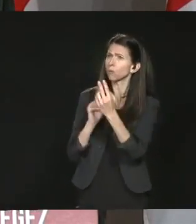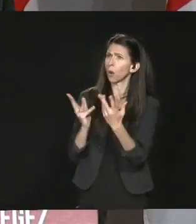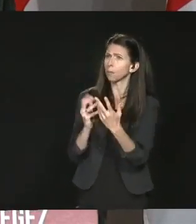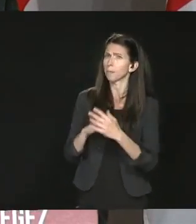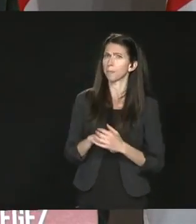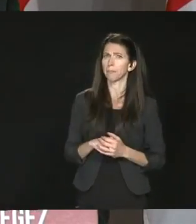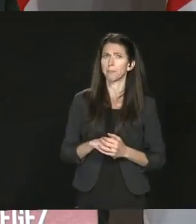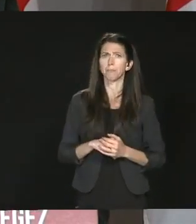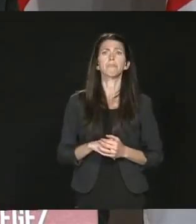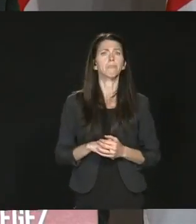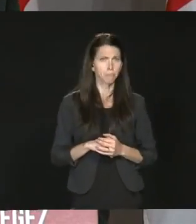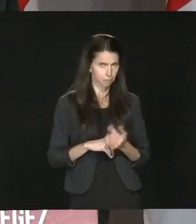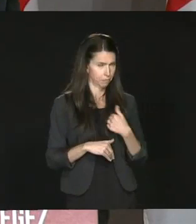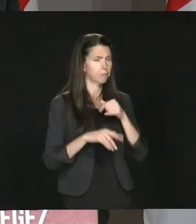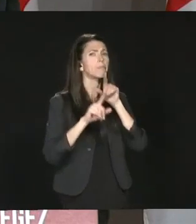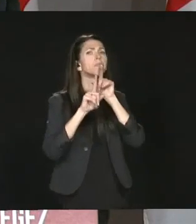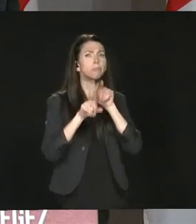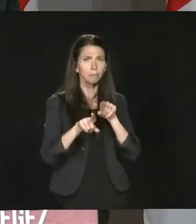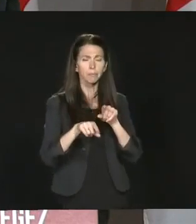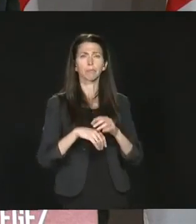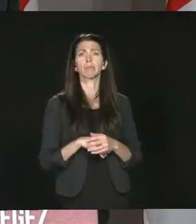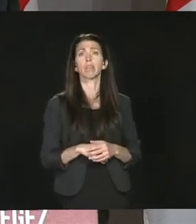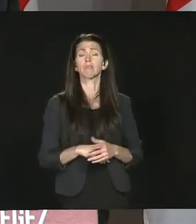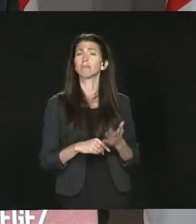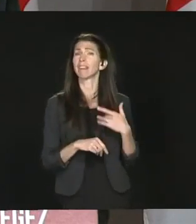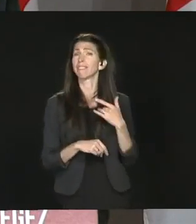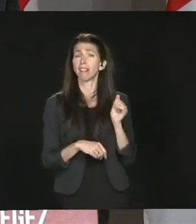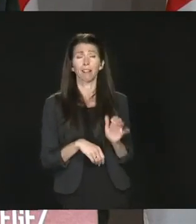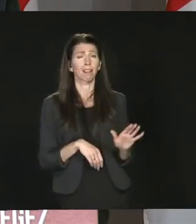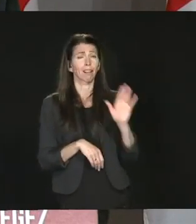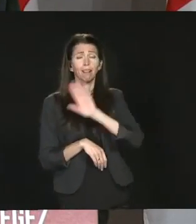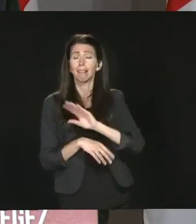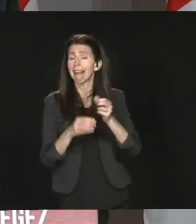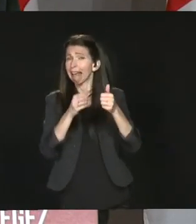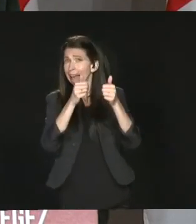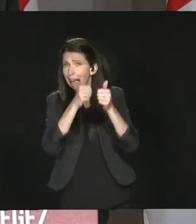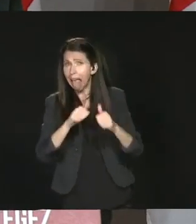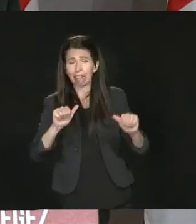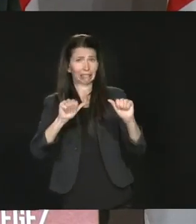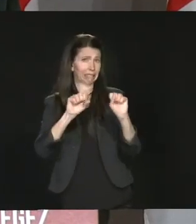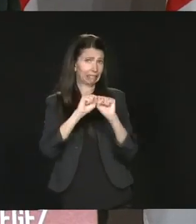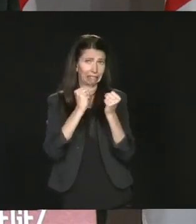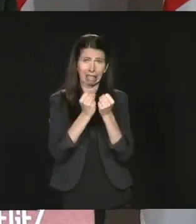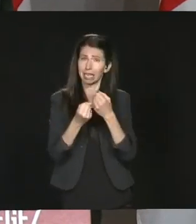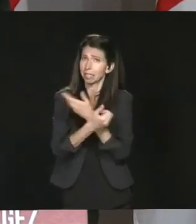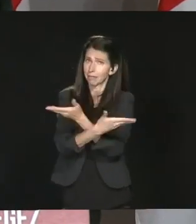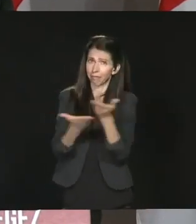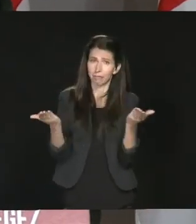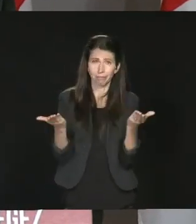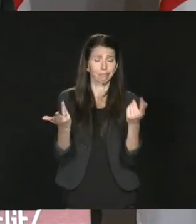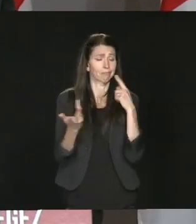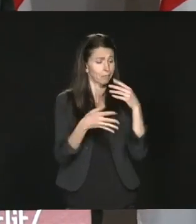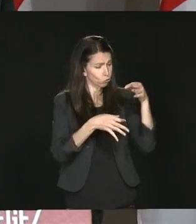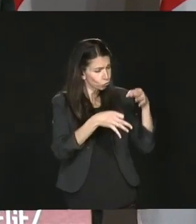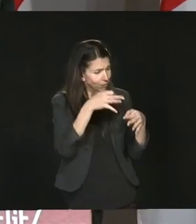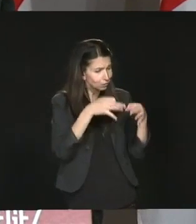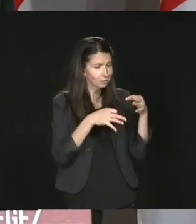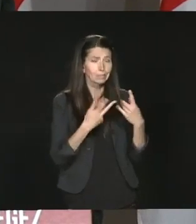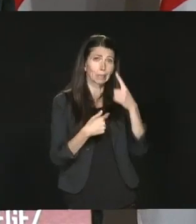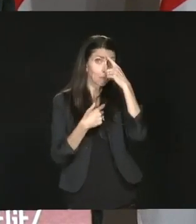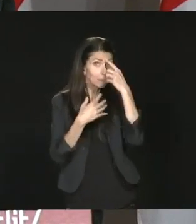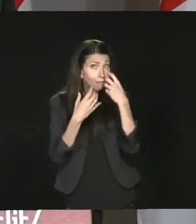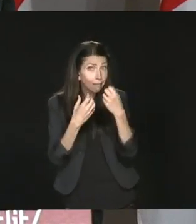within all of societal systems, within the justice system, but also our mental health system, other health systems, the education